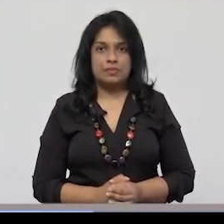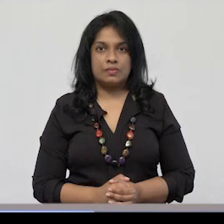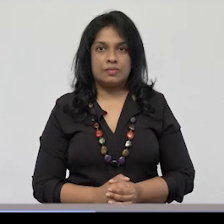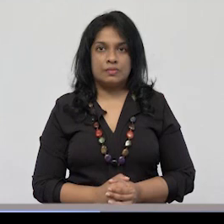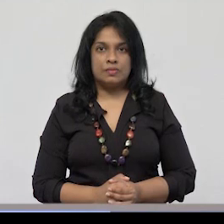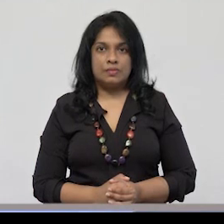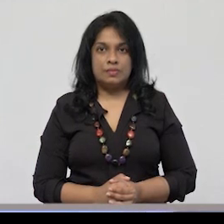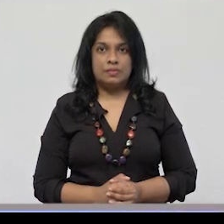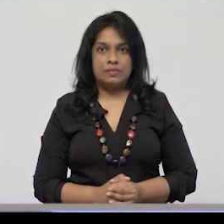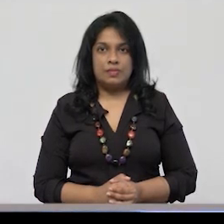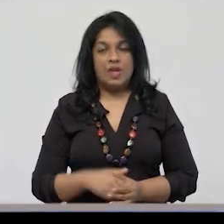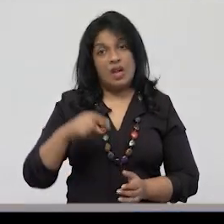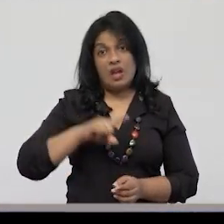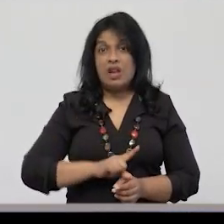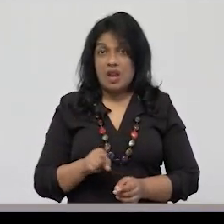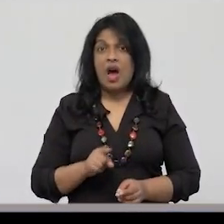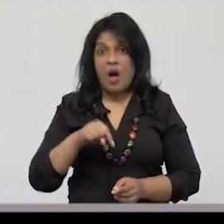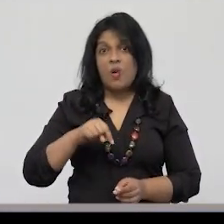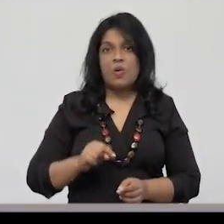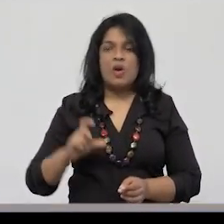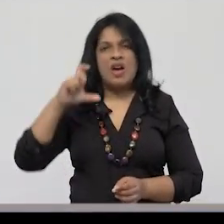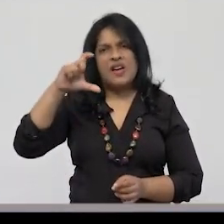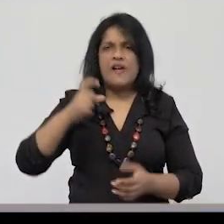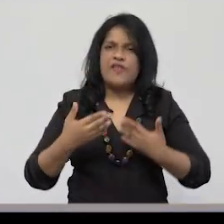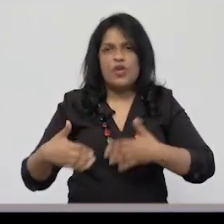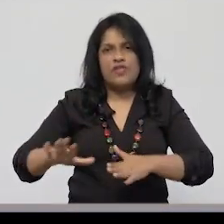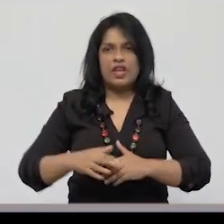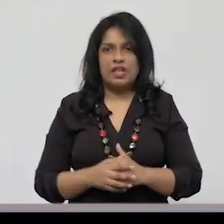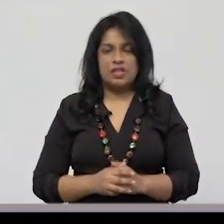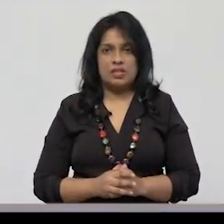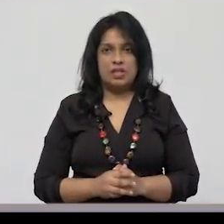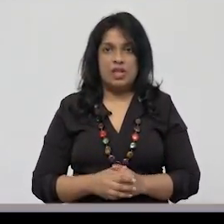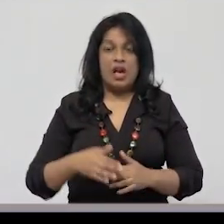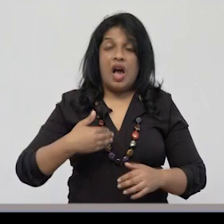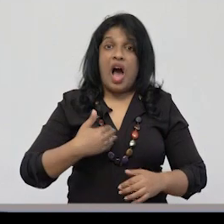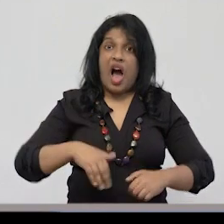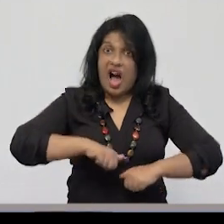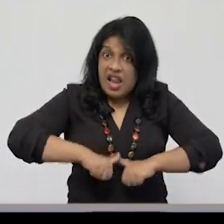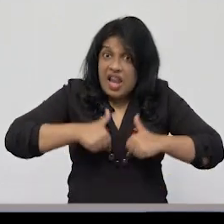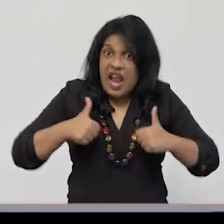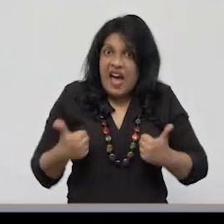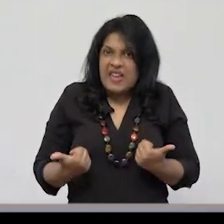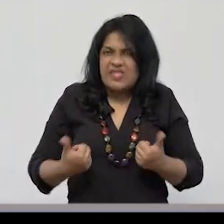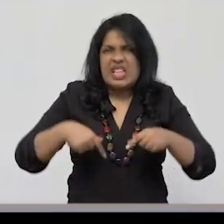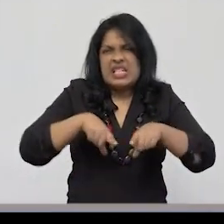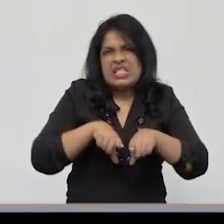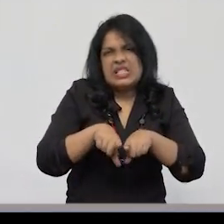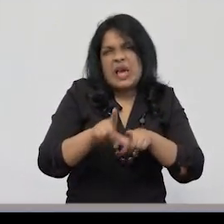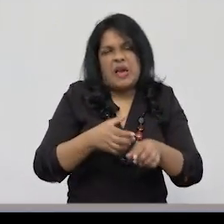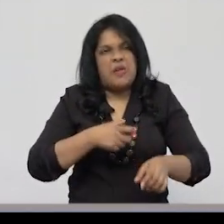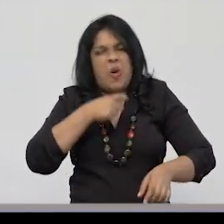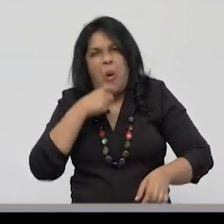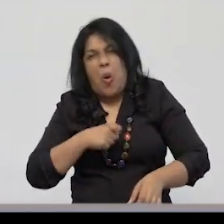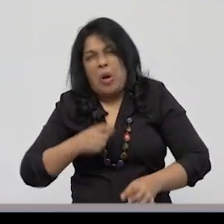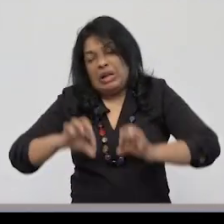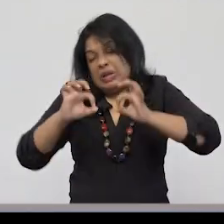But you know what happened? The curfew was lifted. And what are we doing? God shows us that there are some